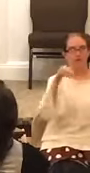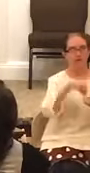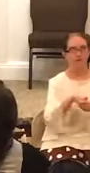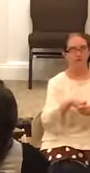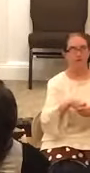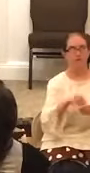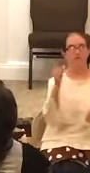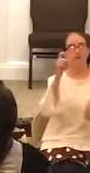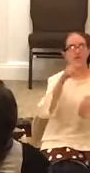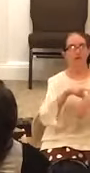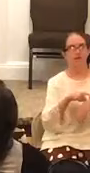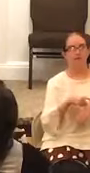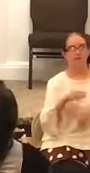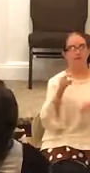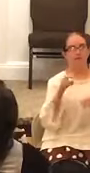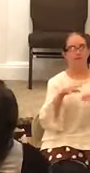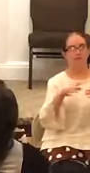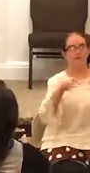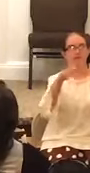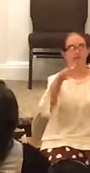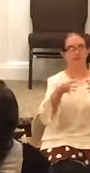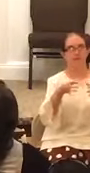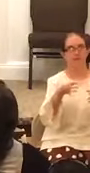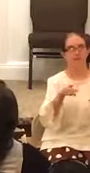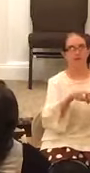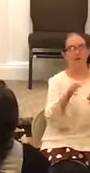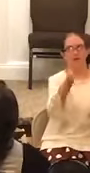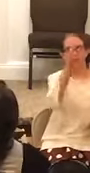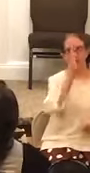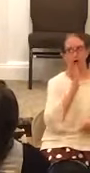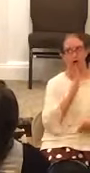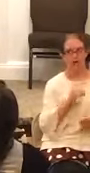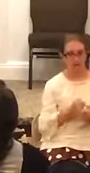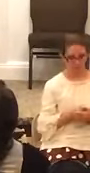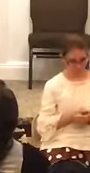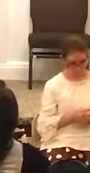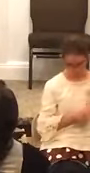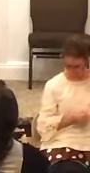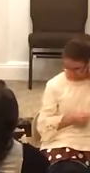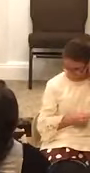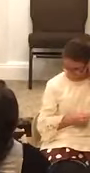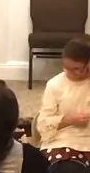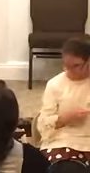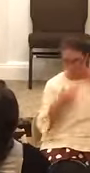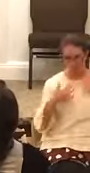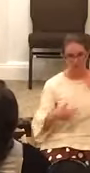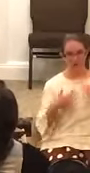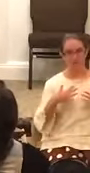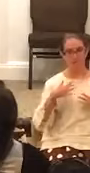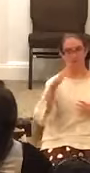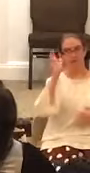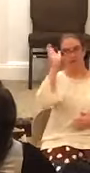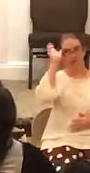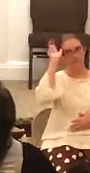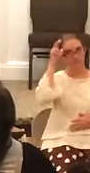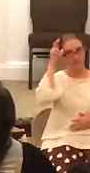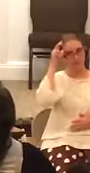this time, setting himself up as God. Amen. The embodiment of Satan